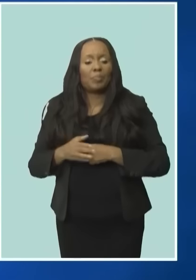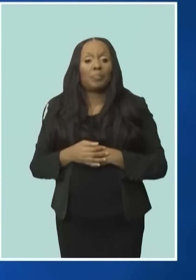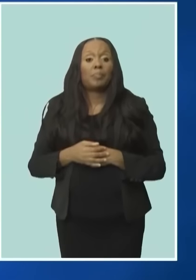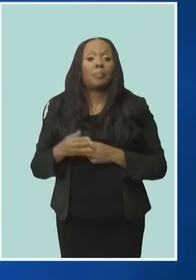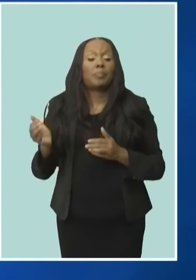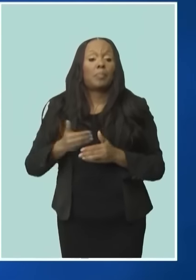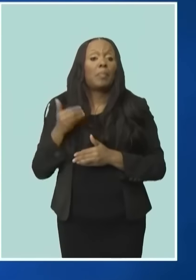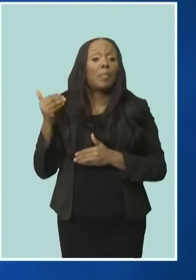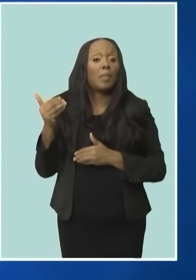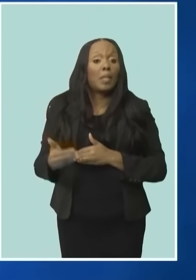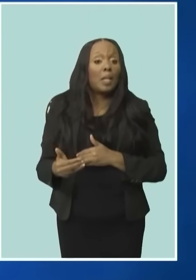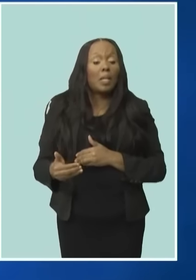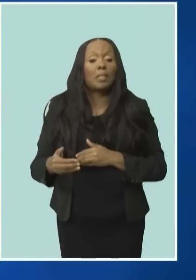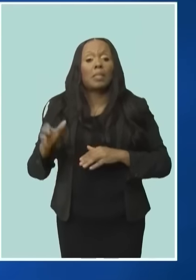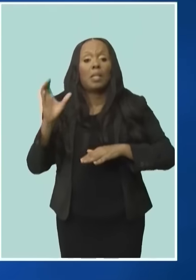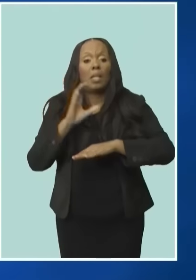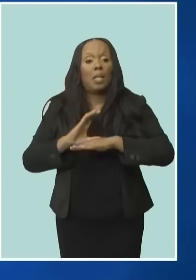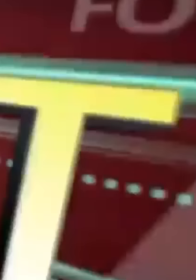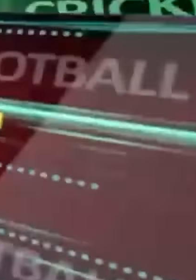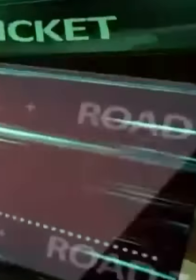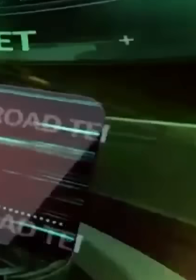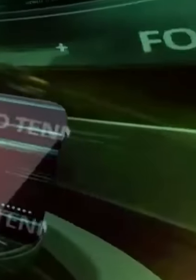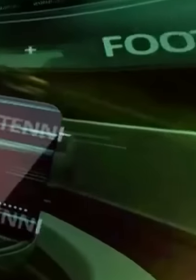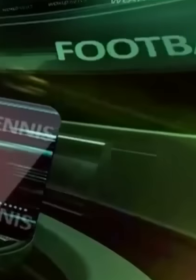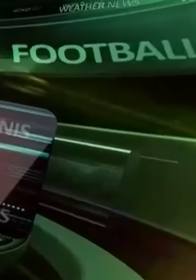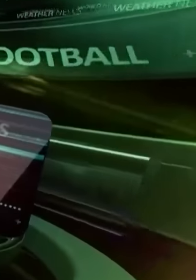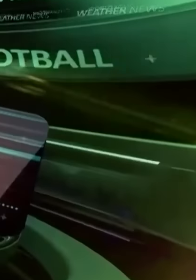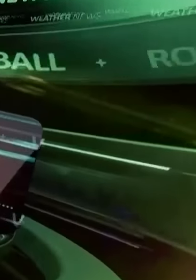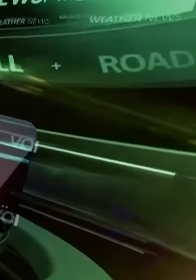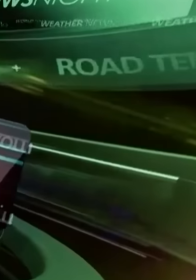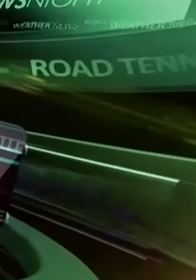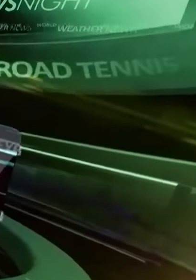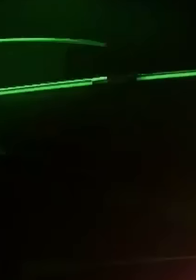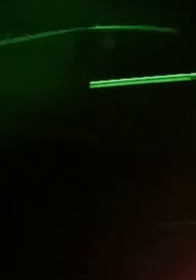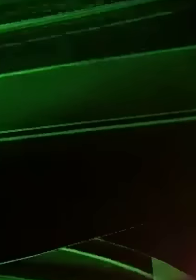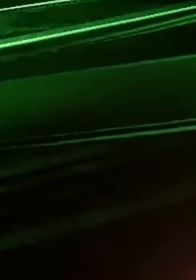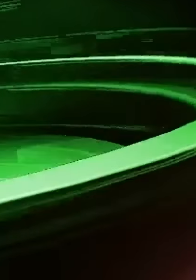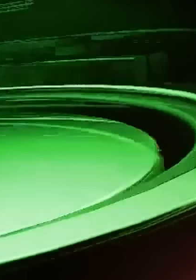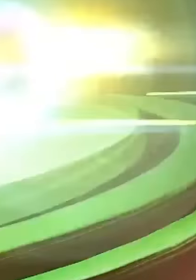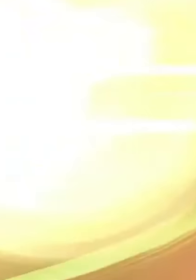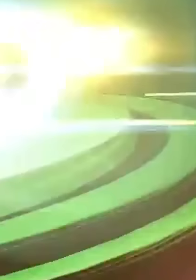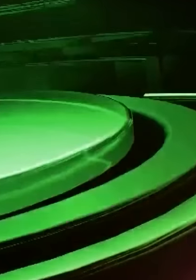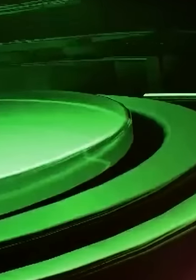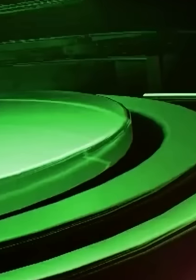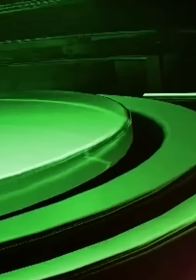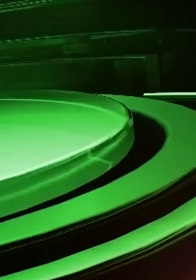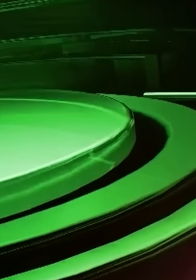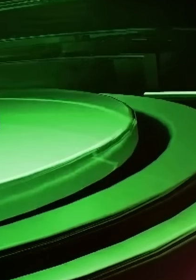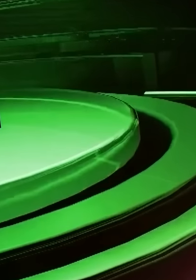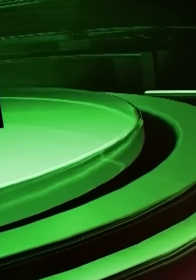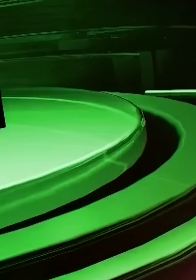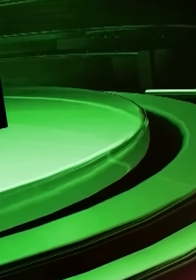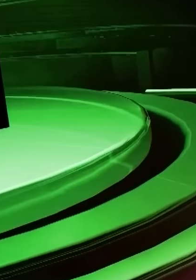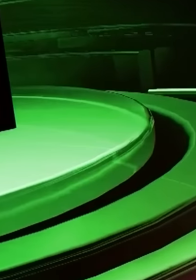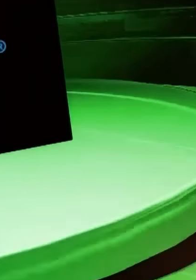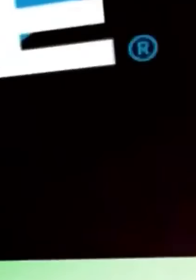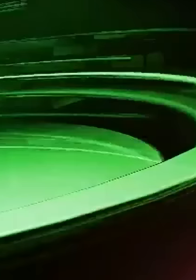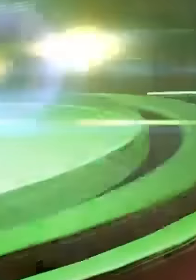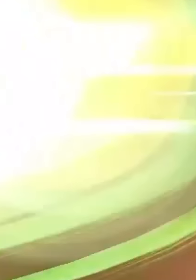Agard, CBC News. Sports Night is brought to you by Power Aid, Pause is